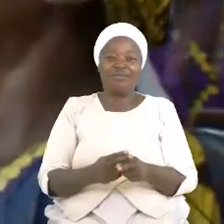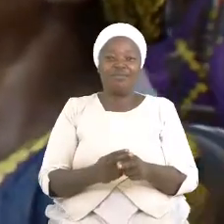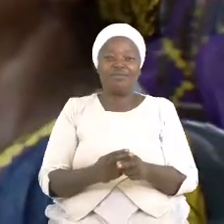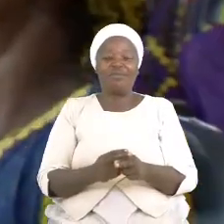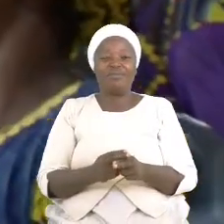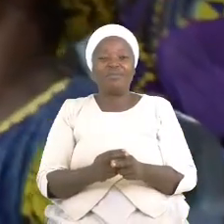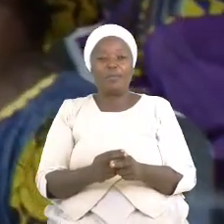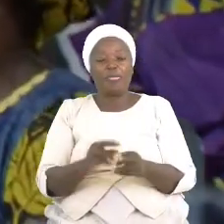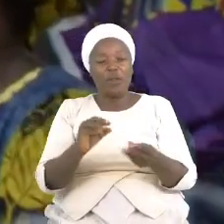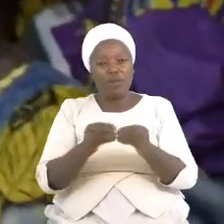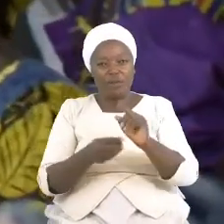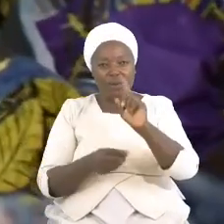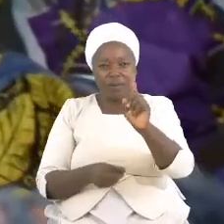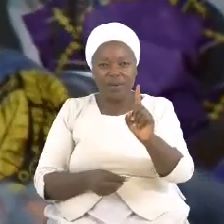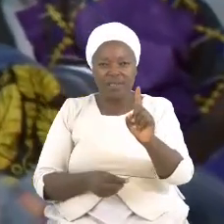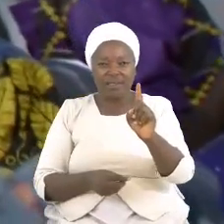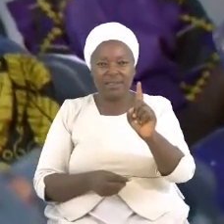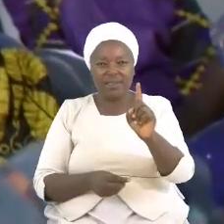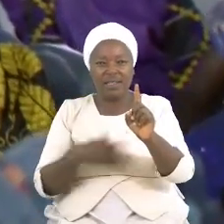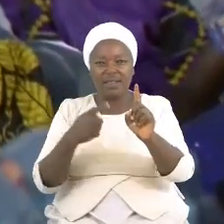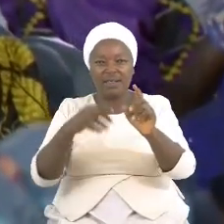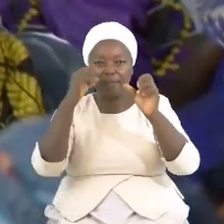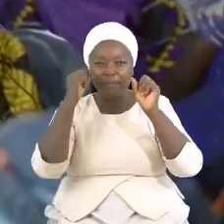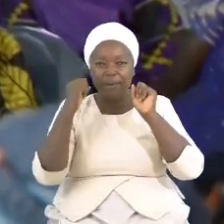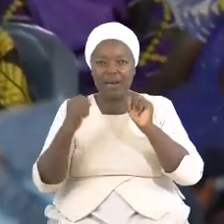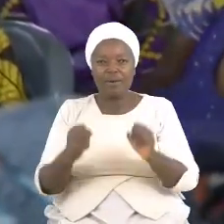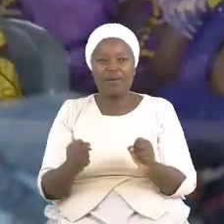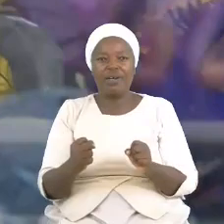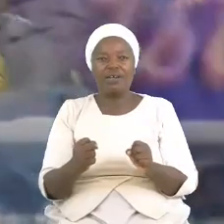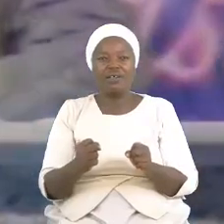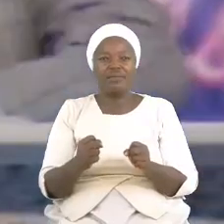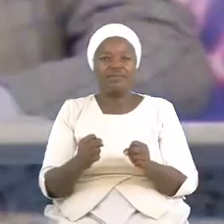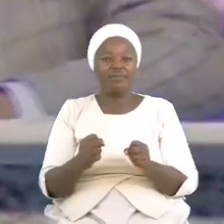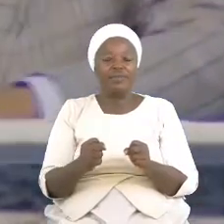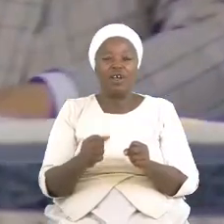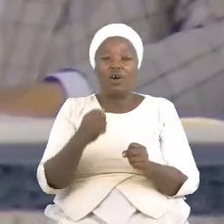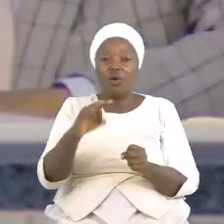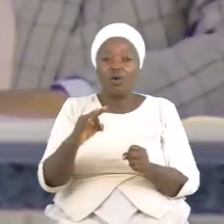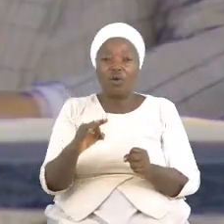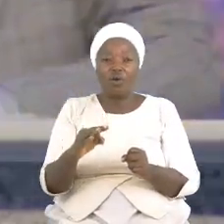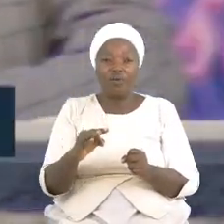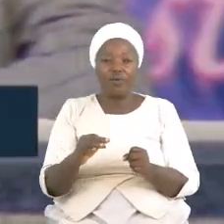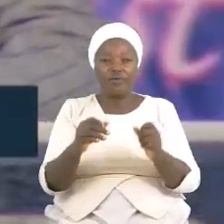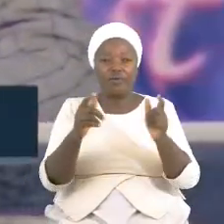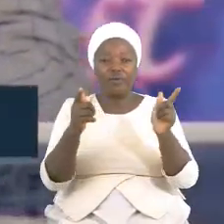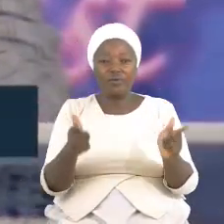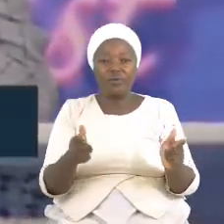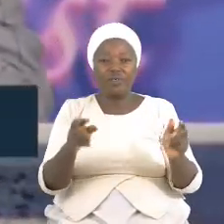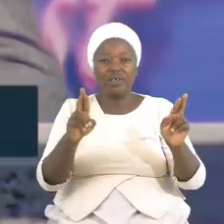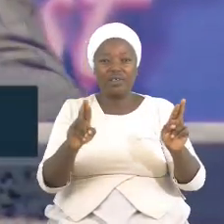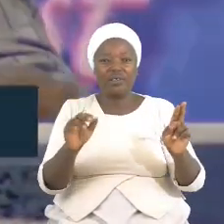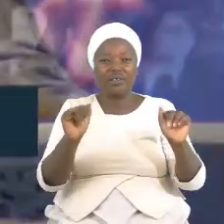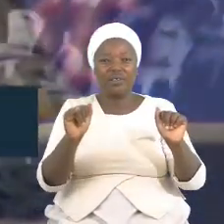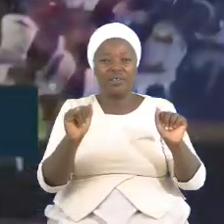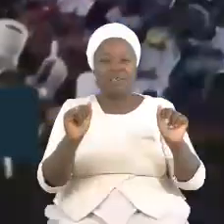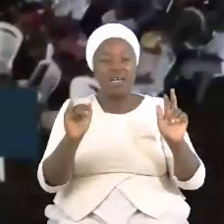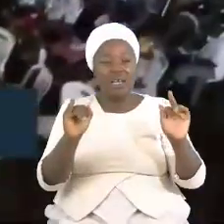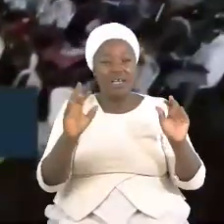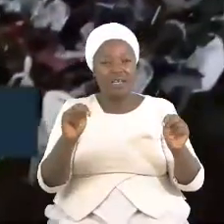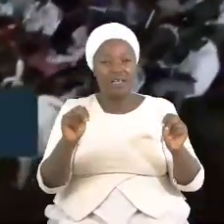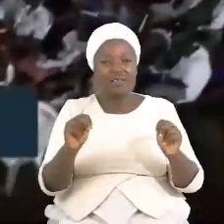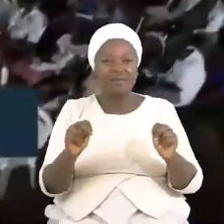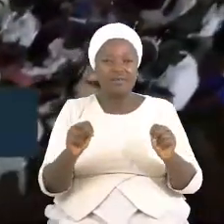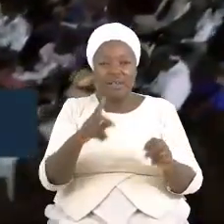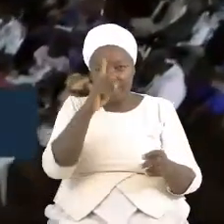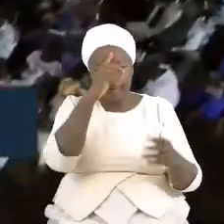Number one, the power of grain like faith for